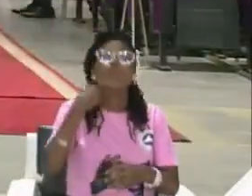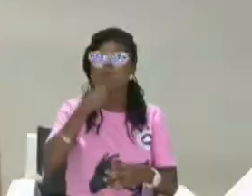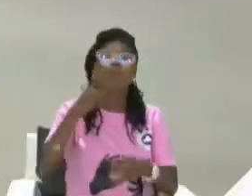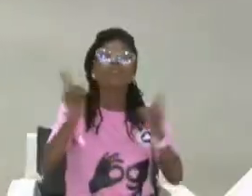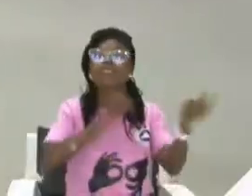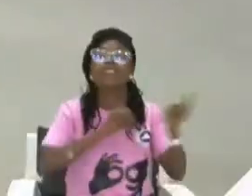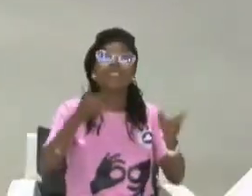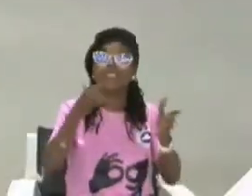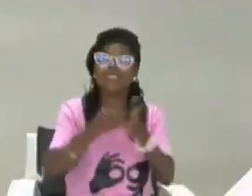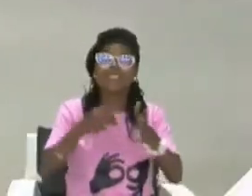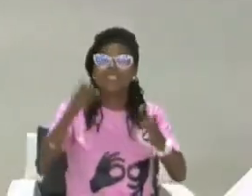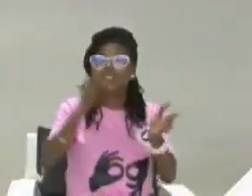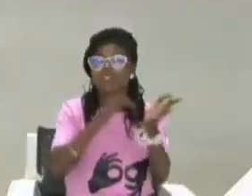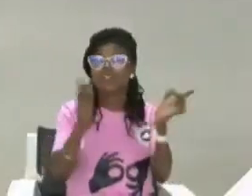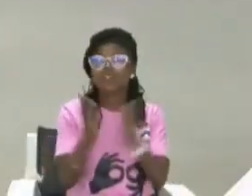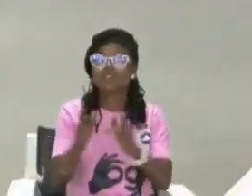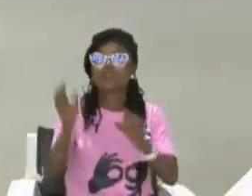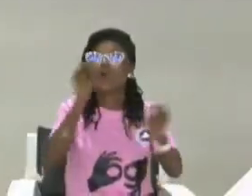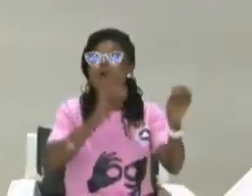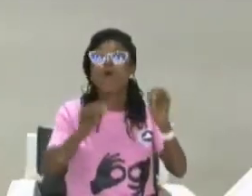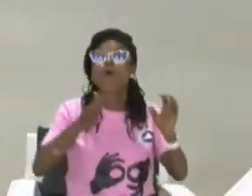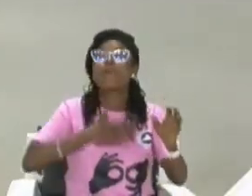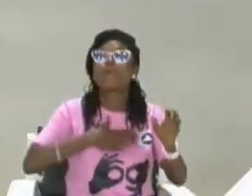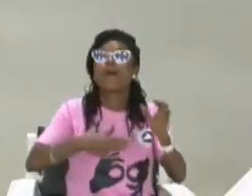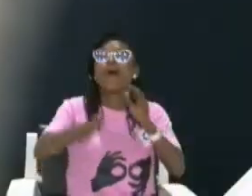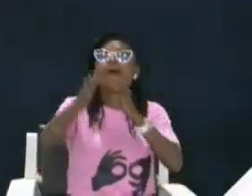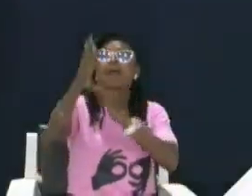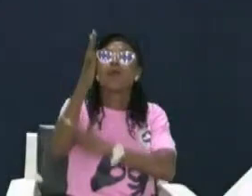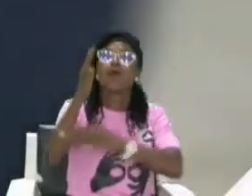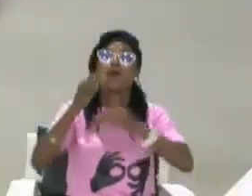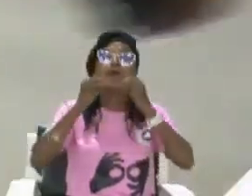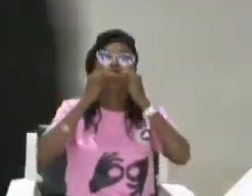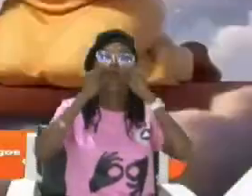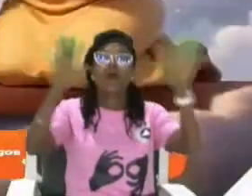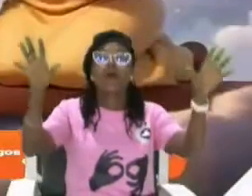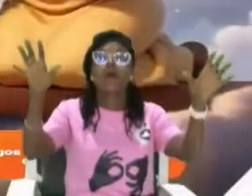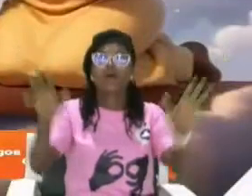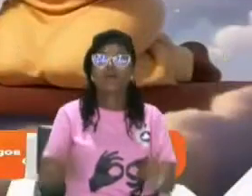did it? Jesus. Oh my.